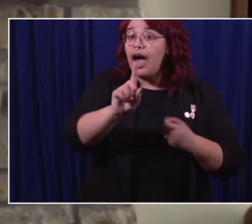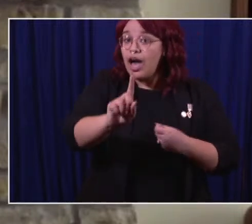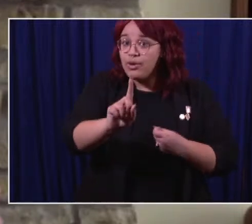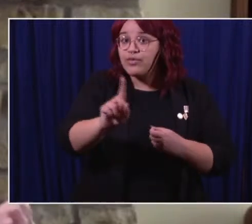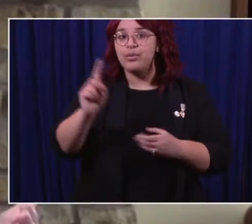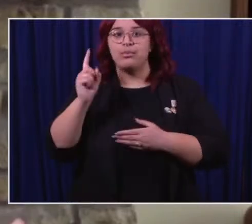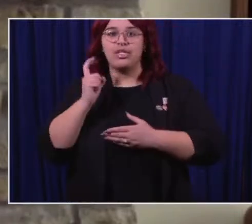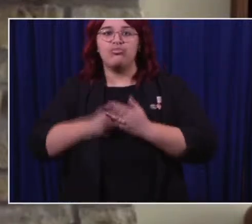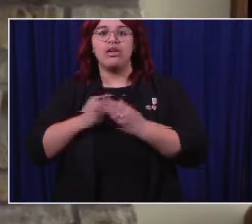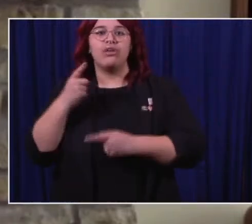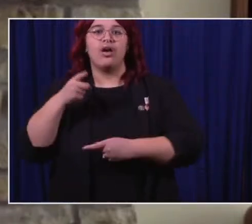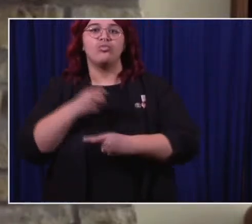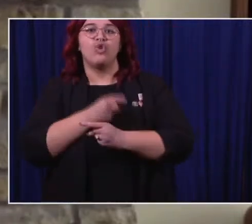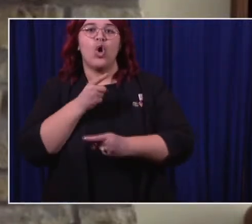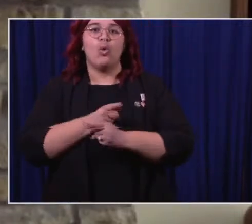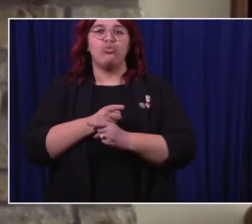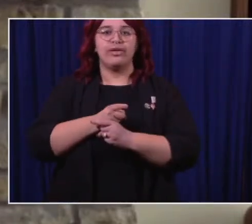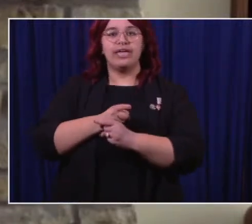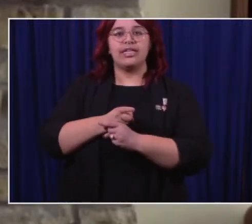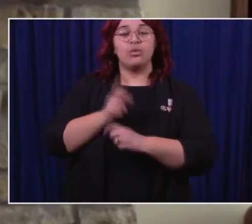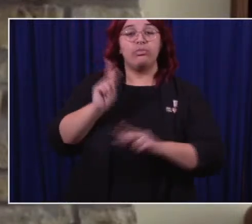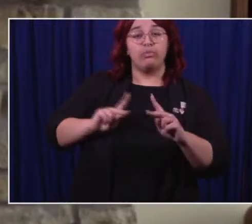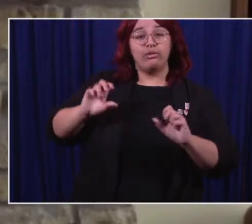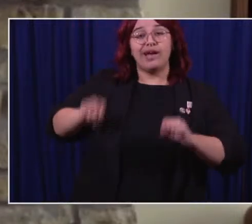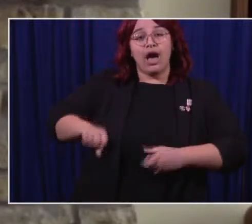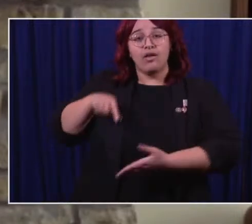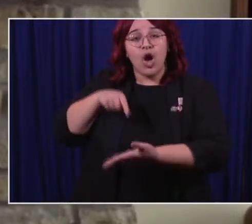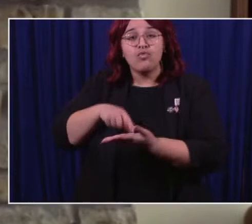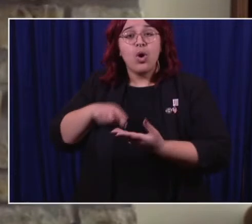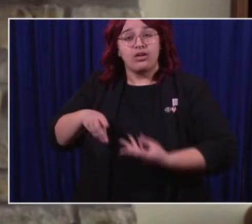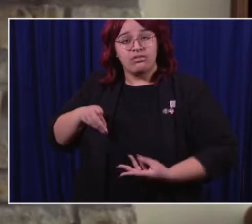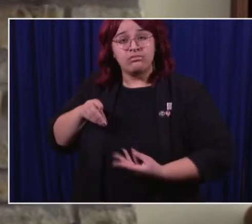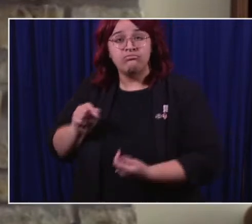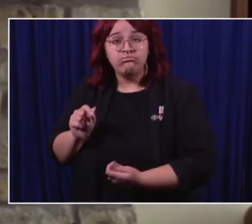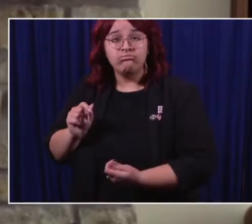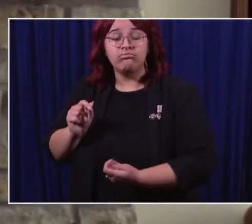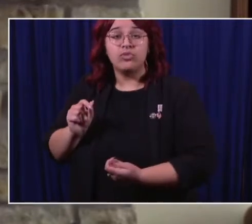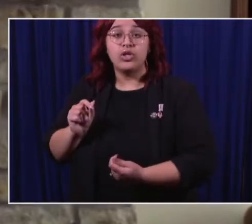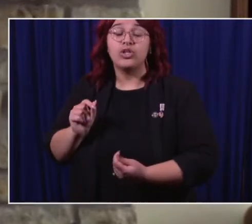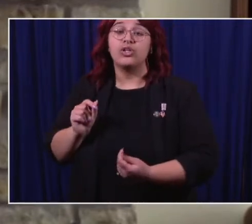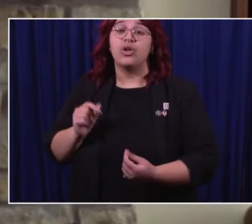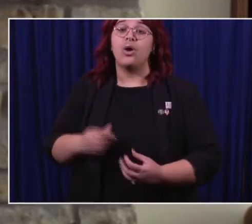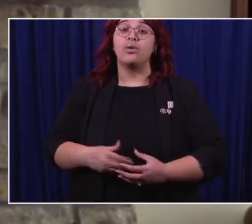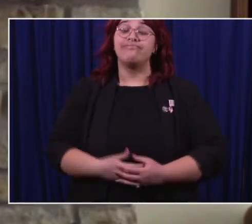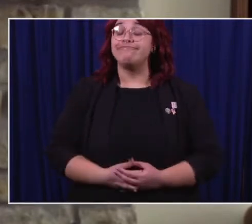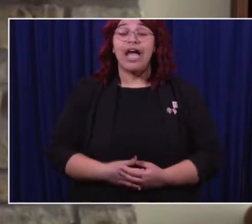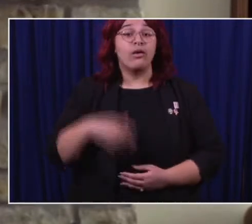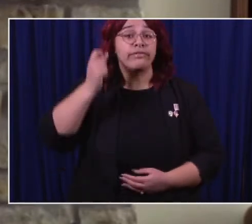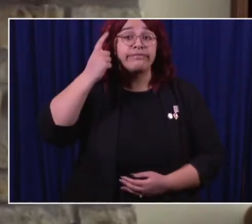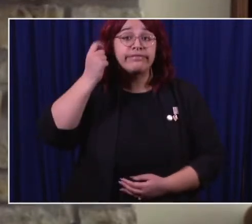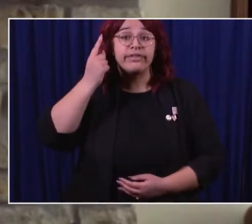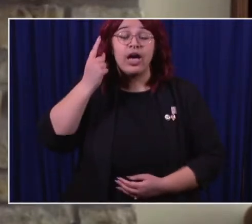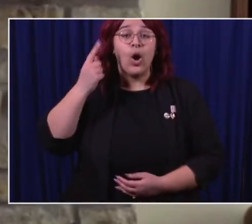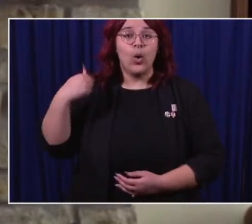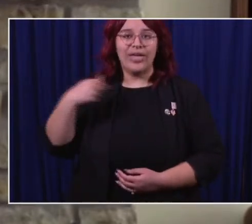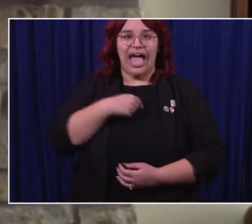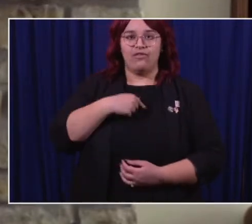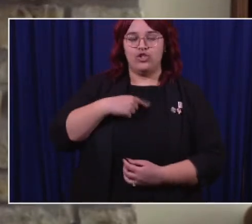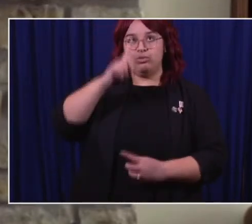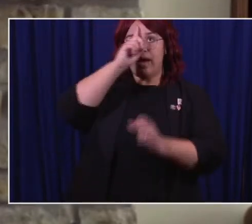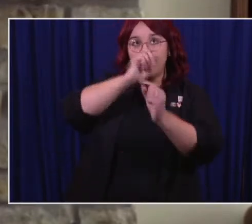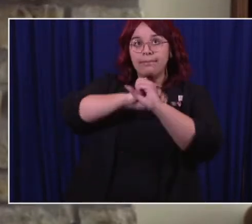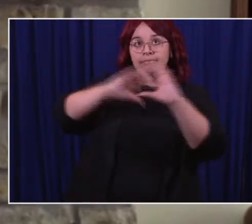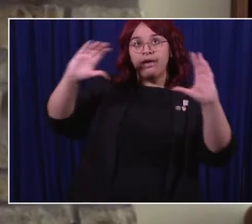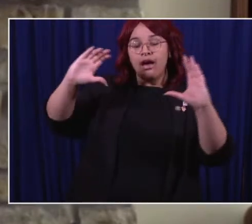And that consumer may be an individual, or the consumer, may be a company. And both of those that's very